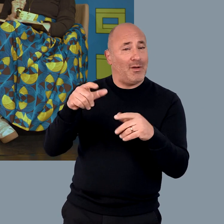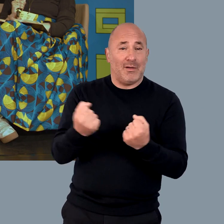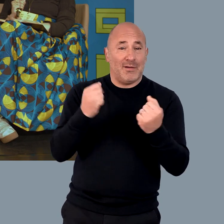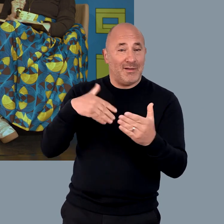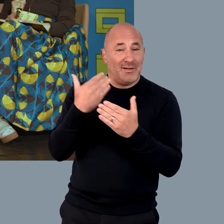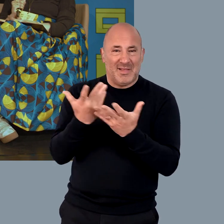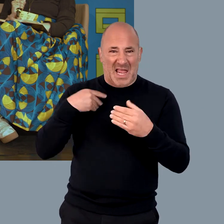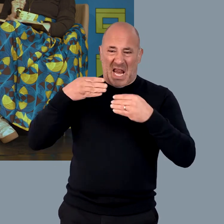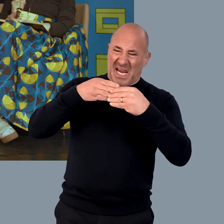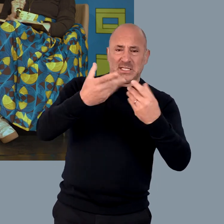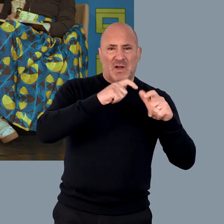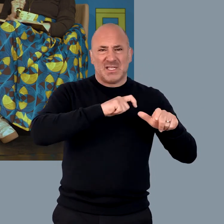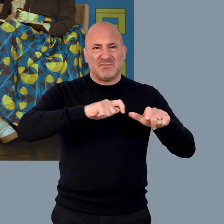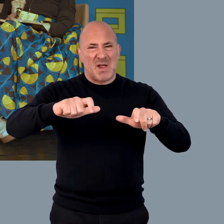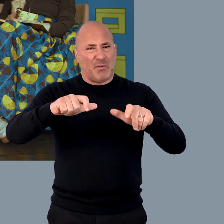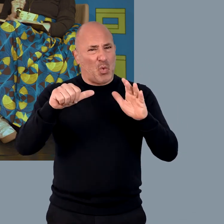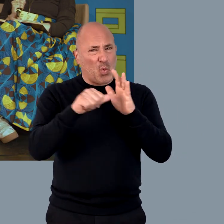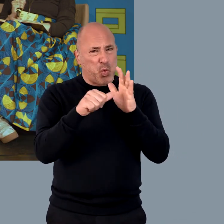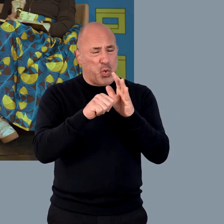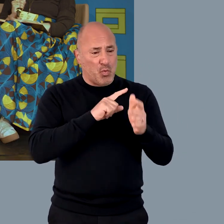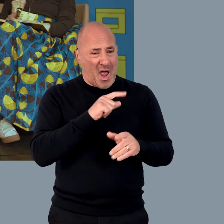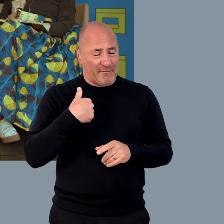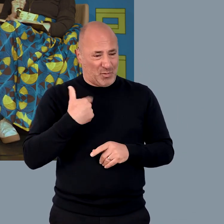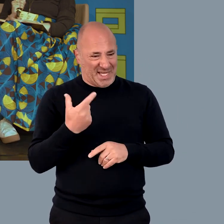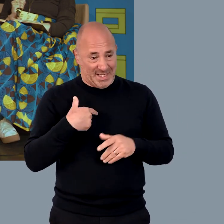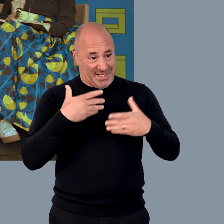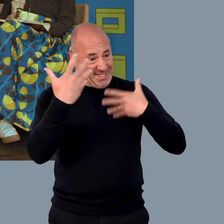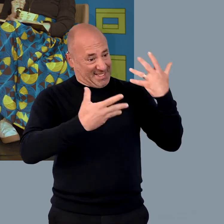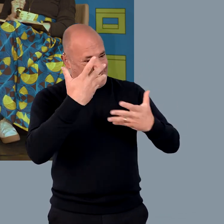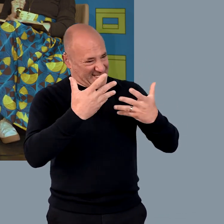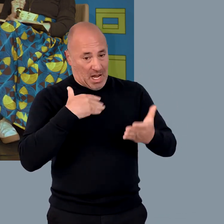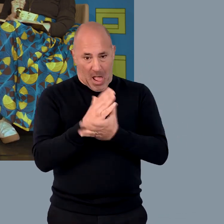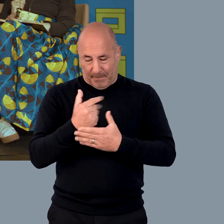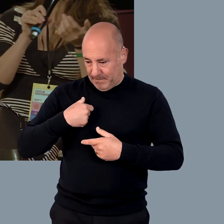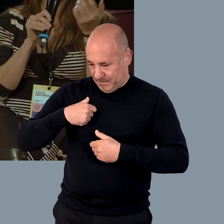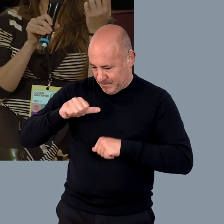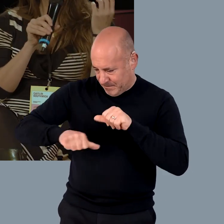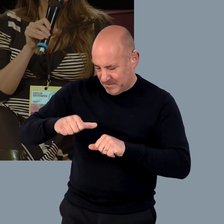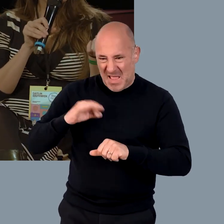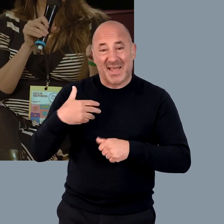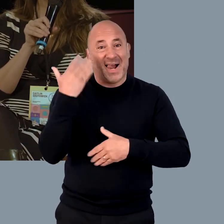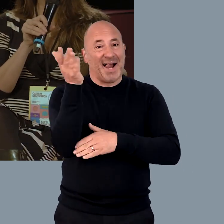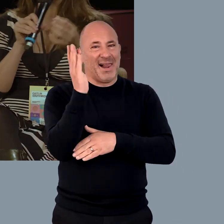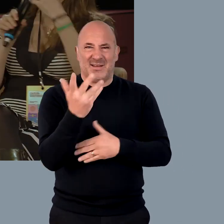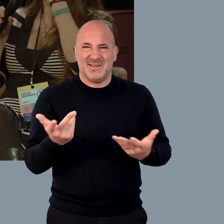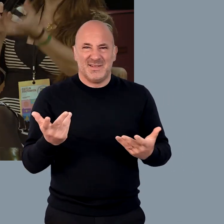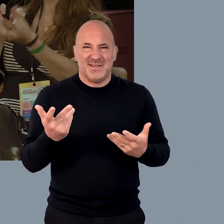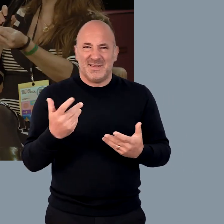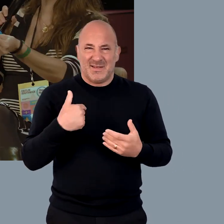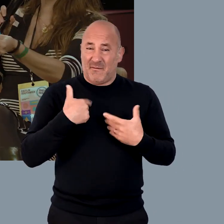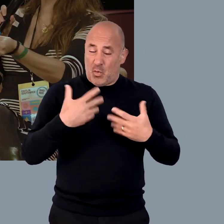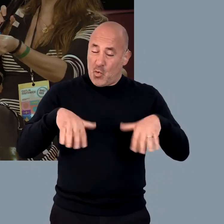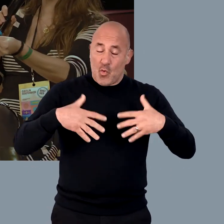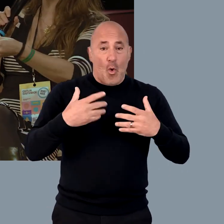It's very difficult to be a leader for sustainability if we're not practicing what we preach. So we do have to, we have